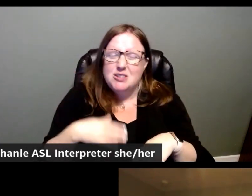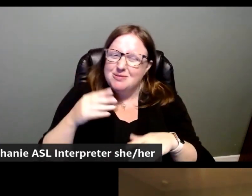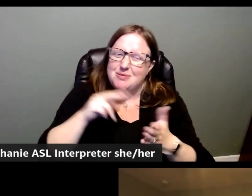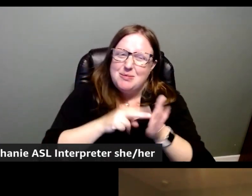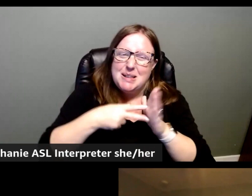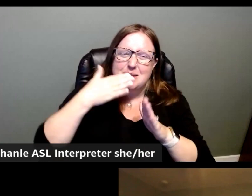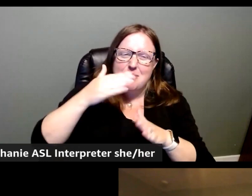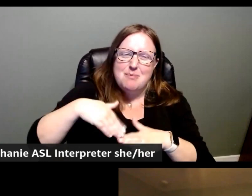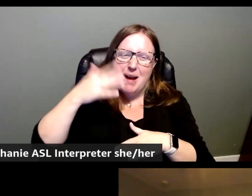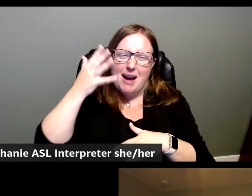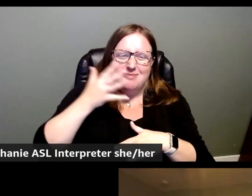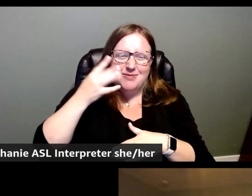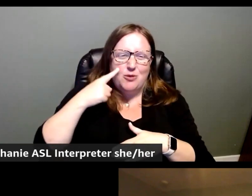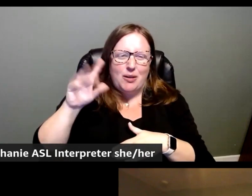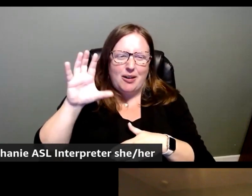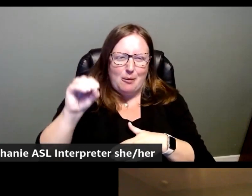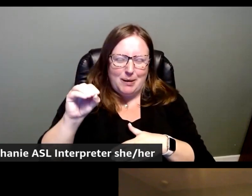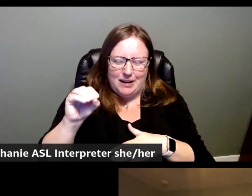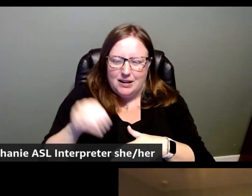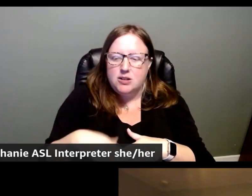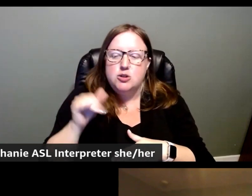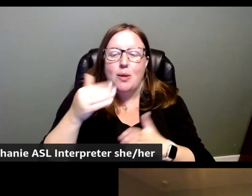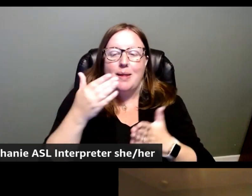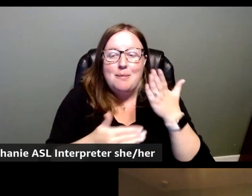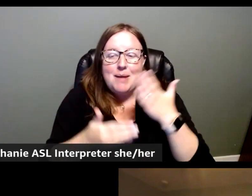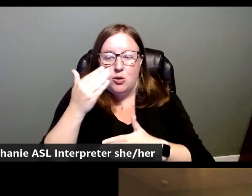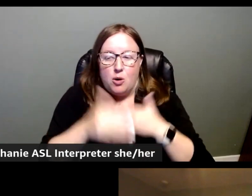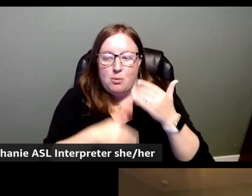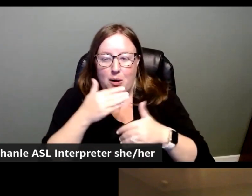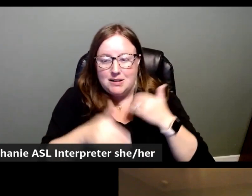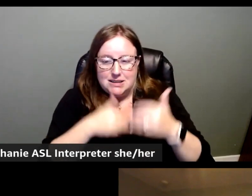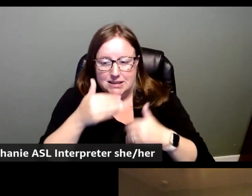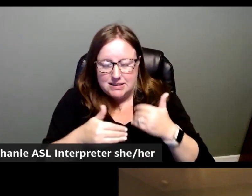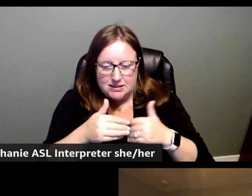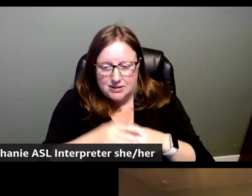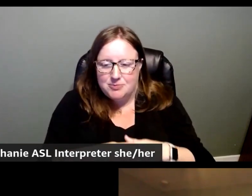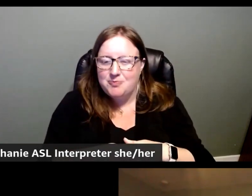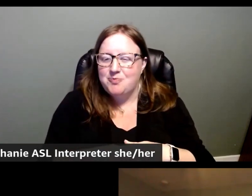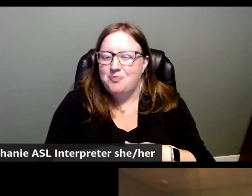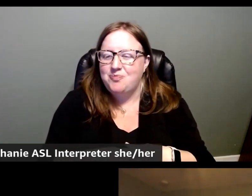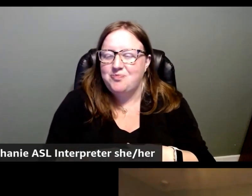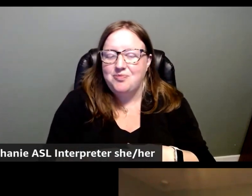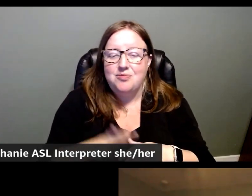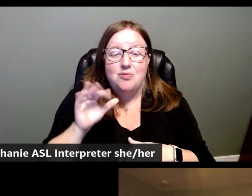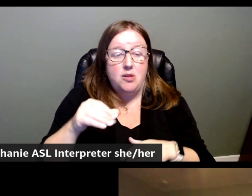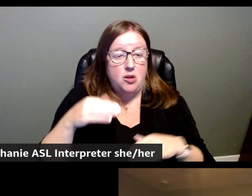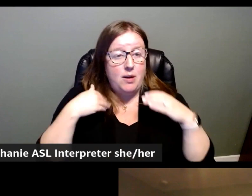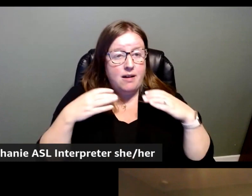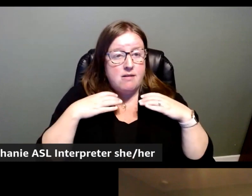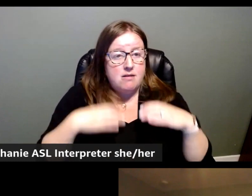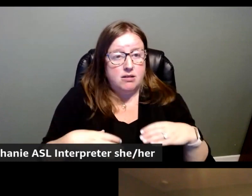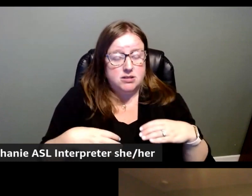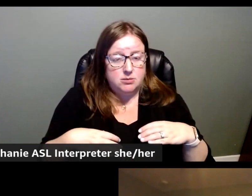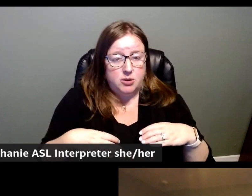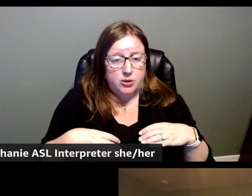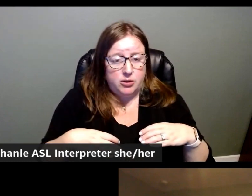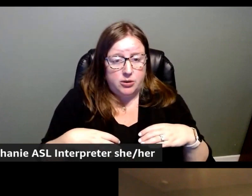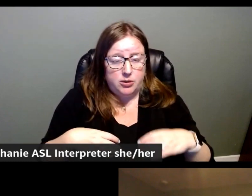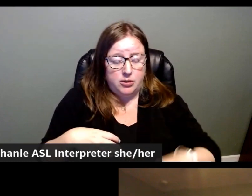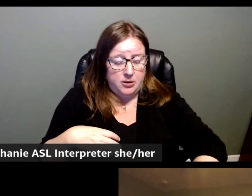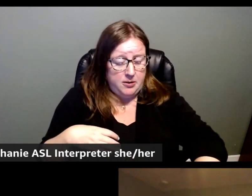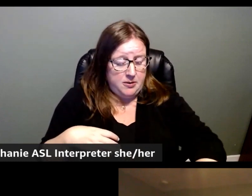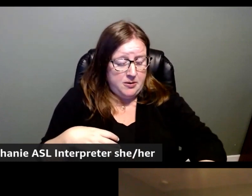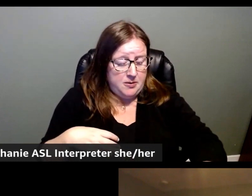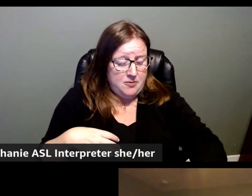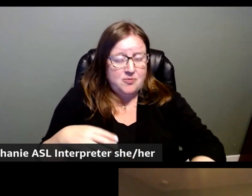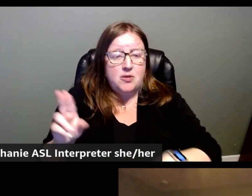So this is a manual process that you have to get right. So we had a customer who used